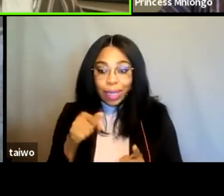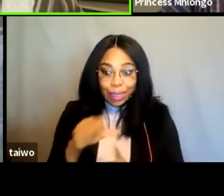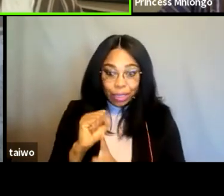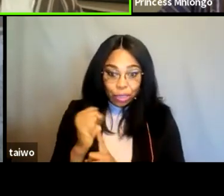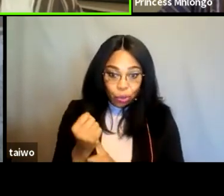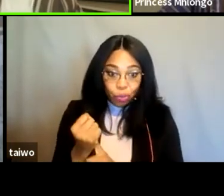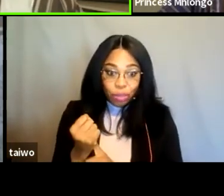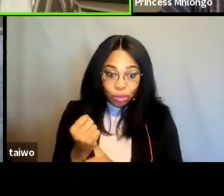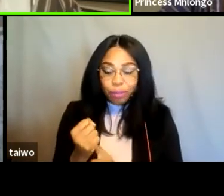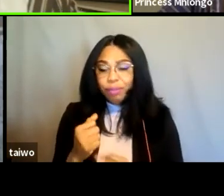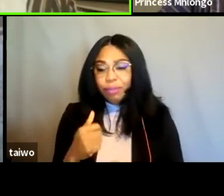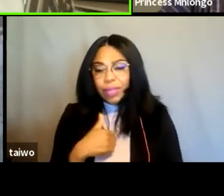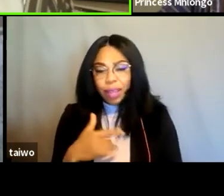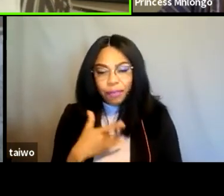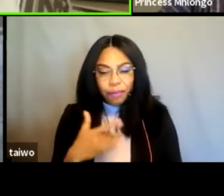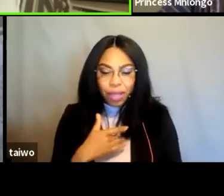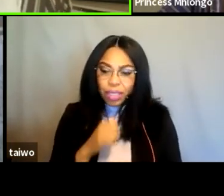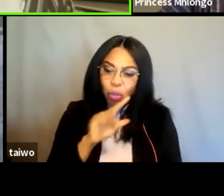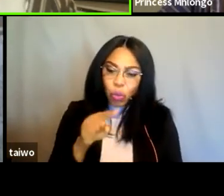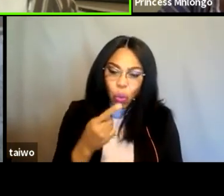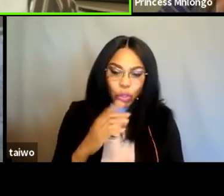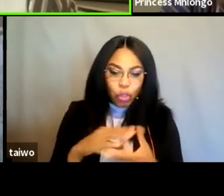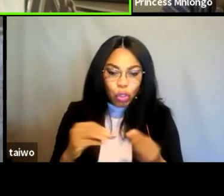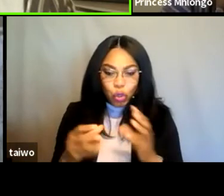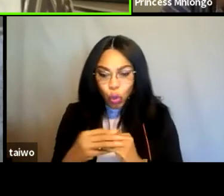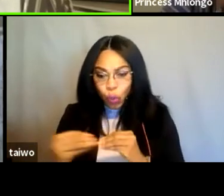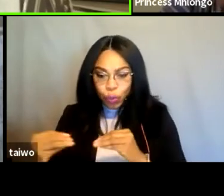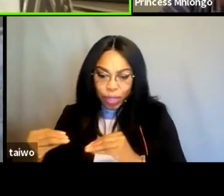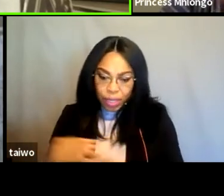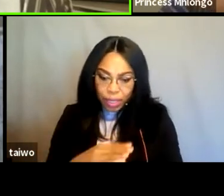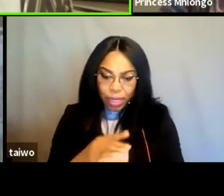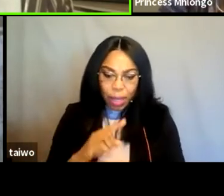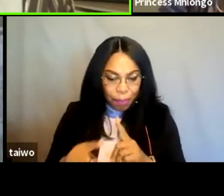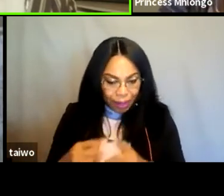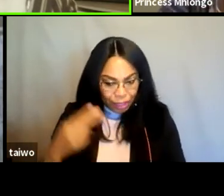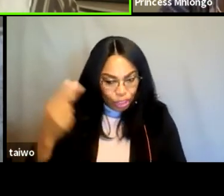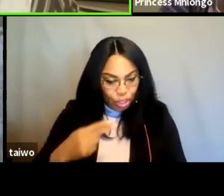felt that it's not just the story being affected, it's our history of a people.